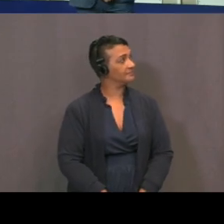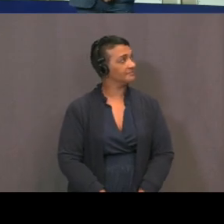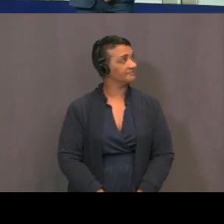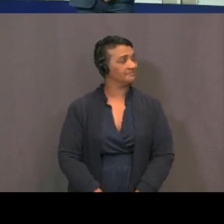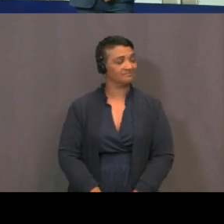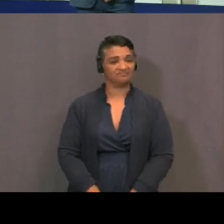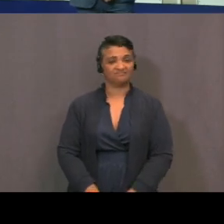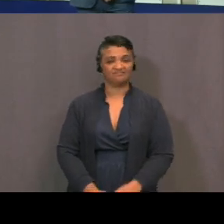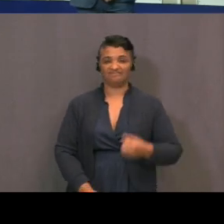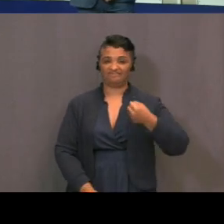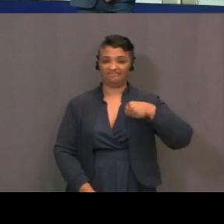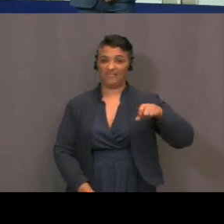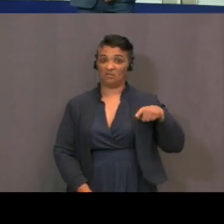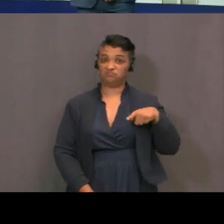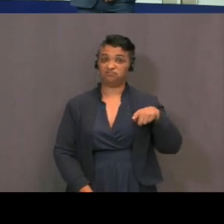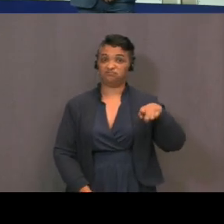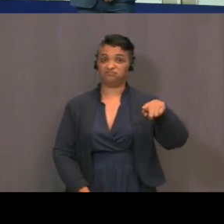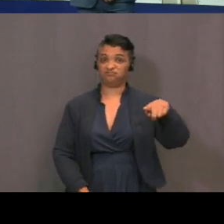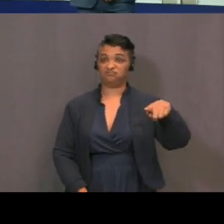Certainly closer than it was before.